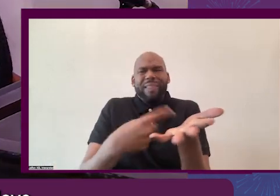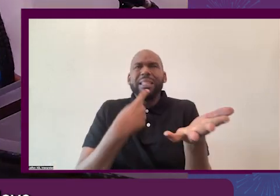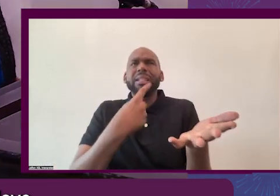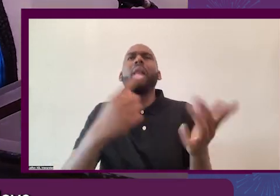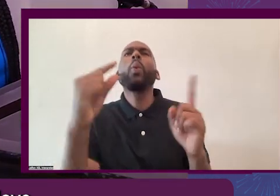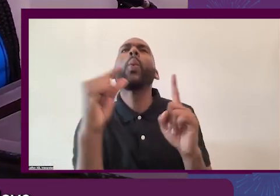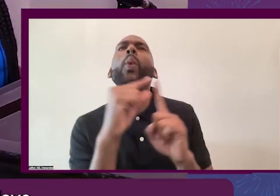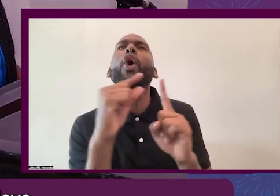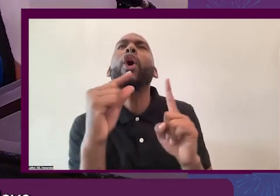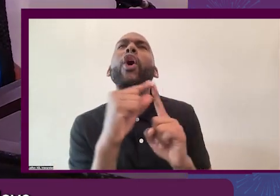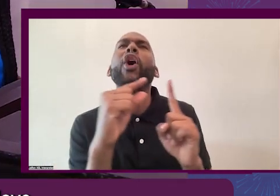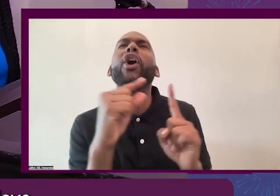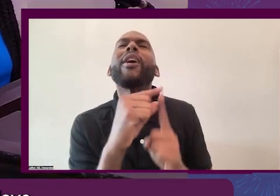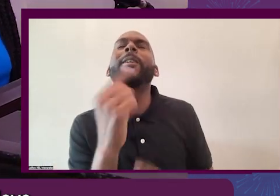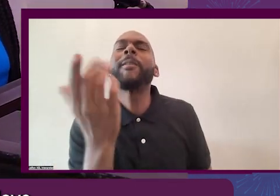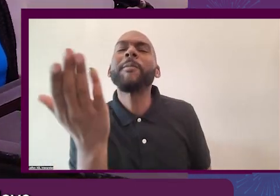you could say the word.